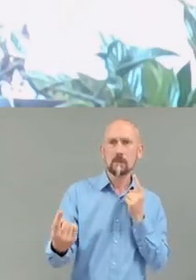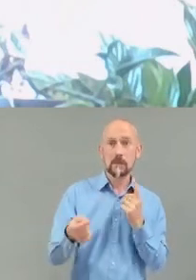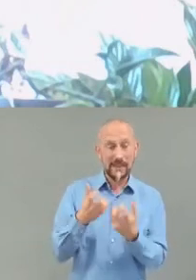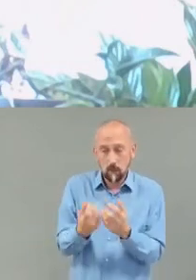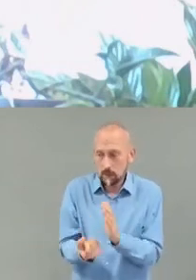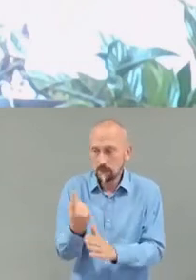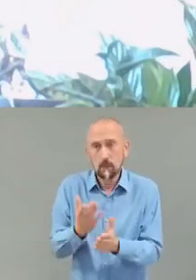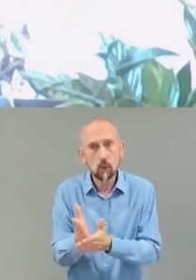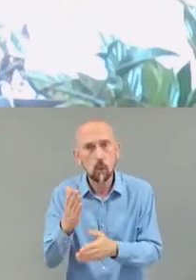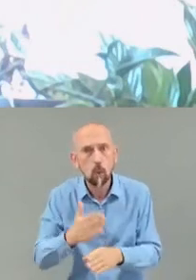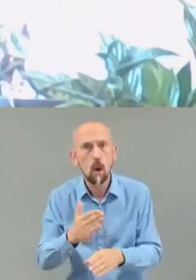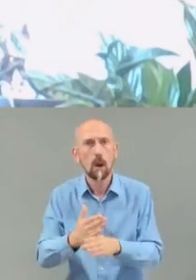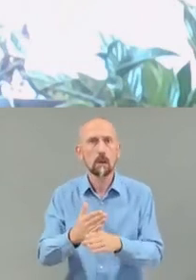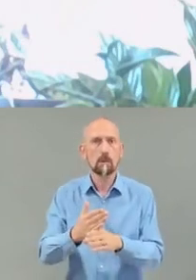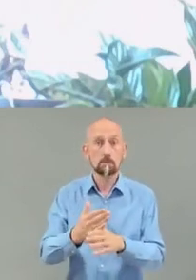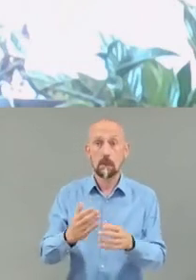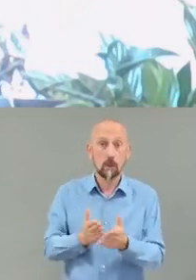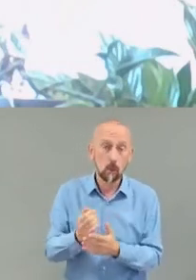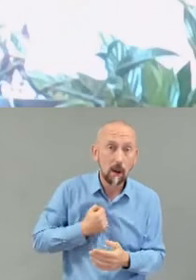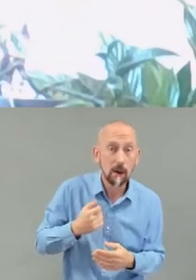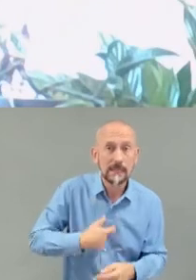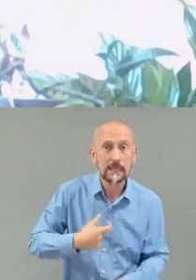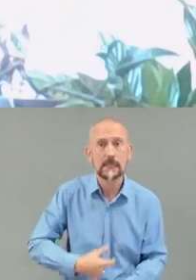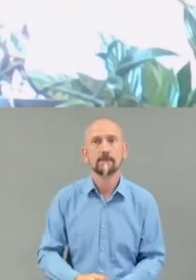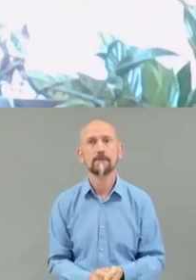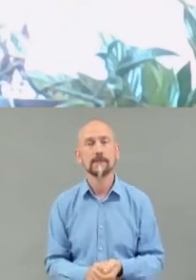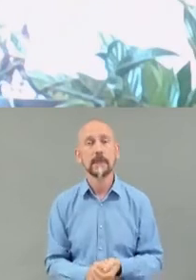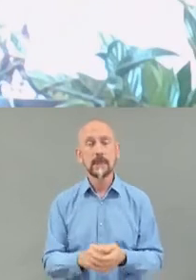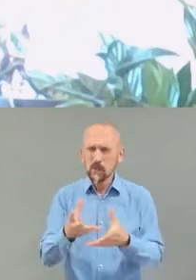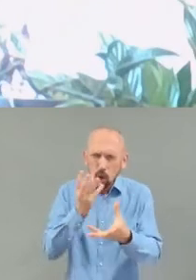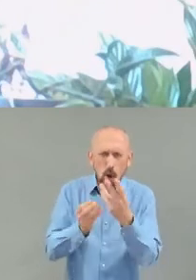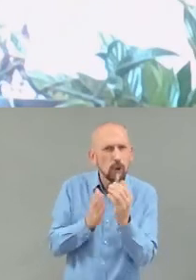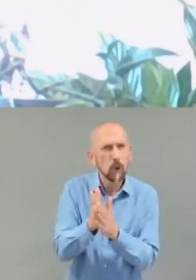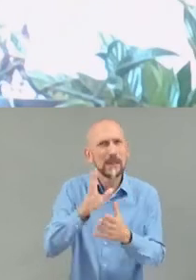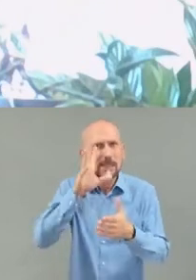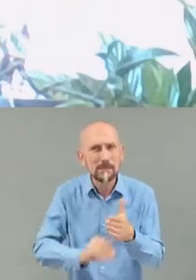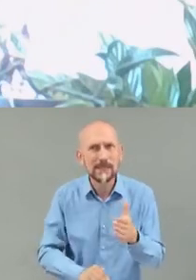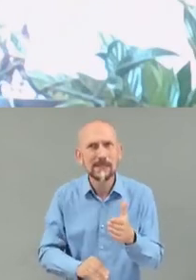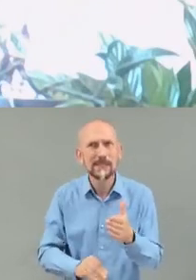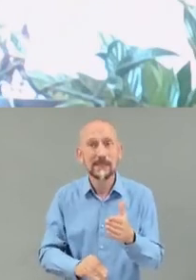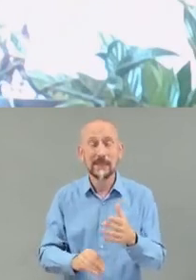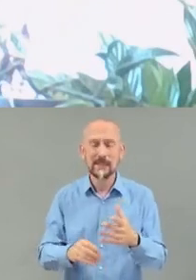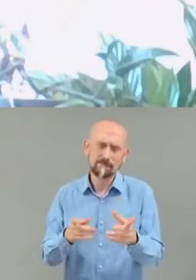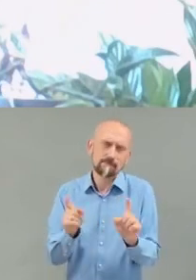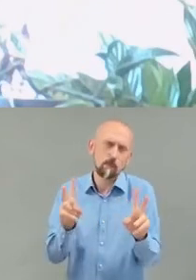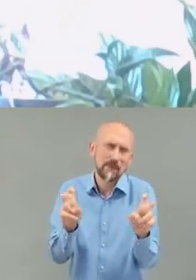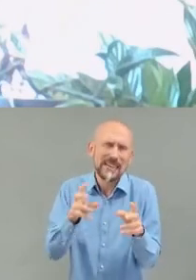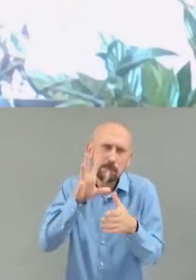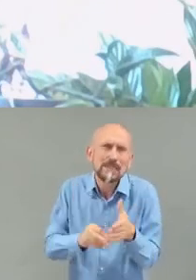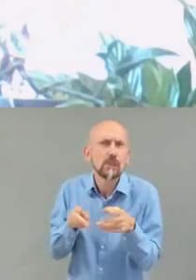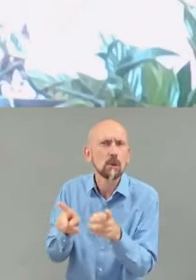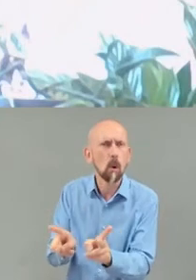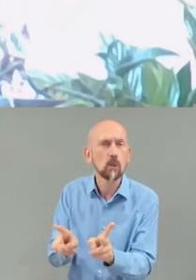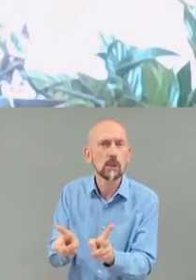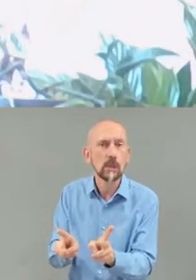an experiential approach, and boy have we had some heated and painful conversations. We've recognised that we